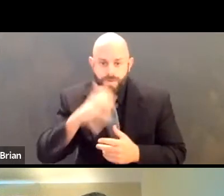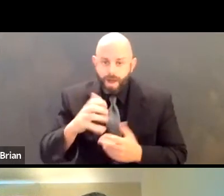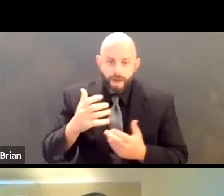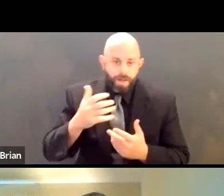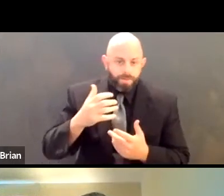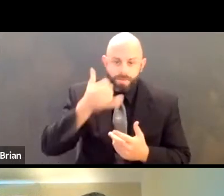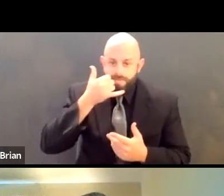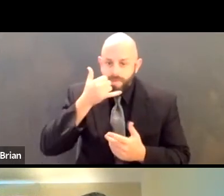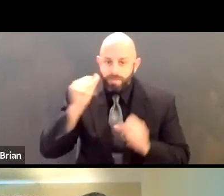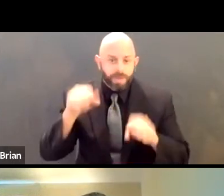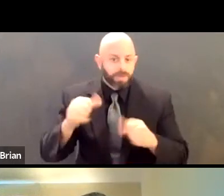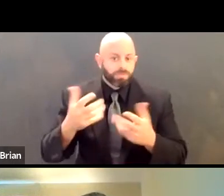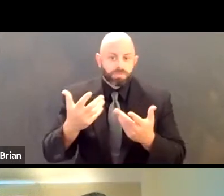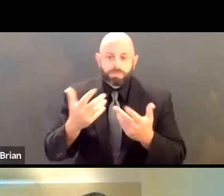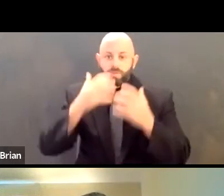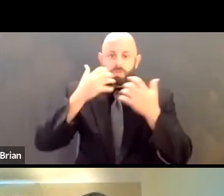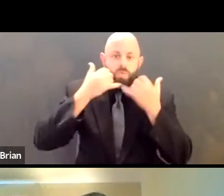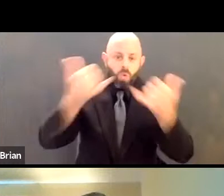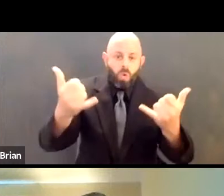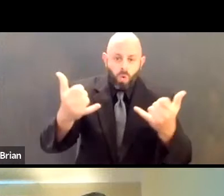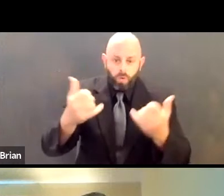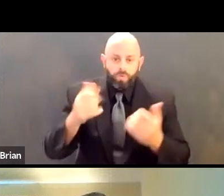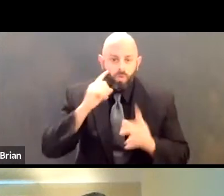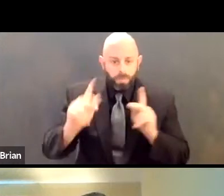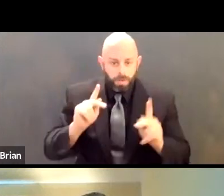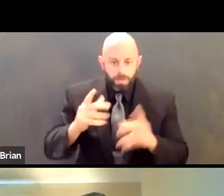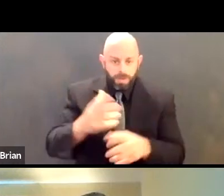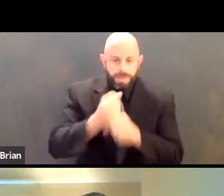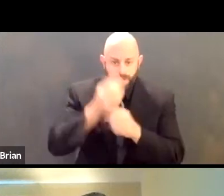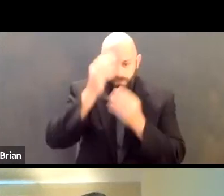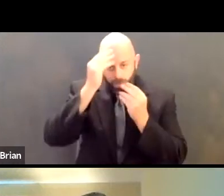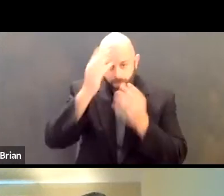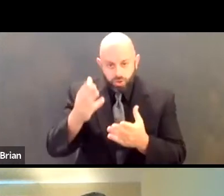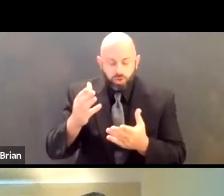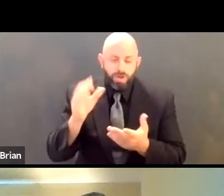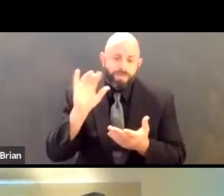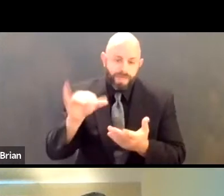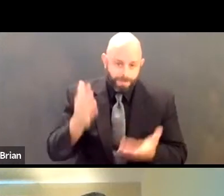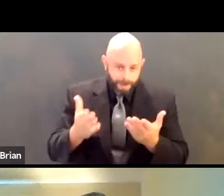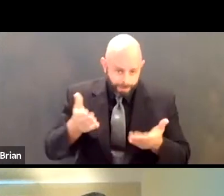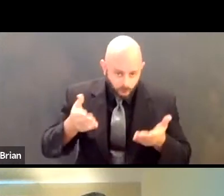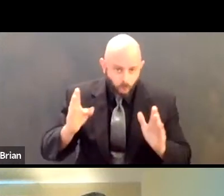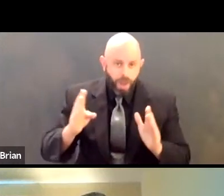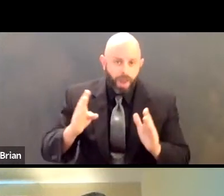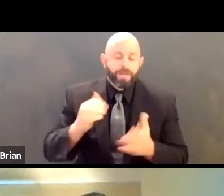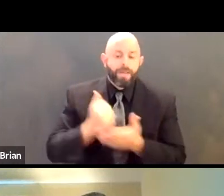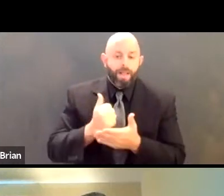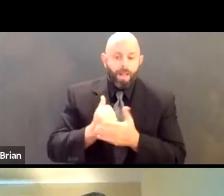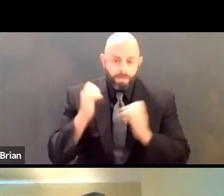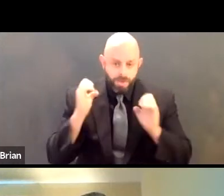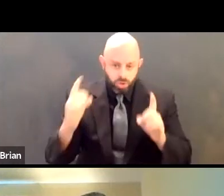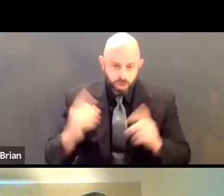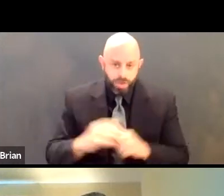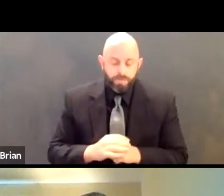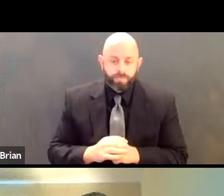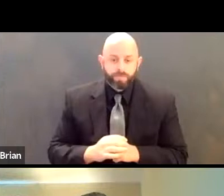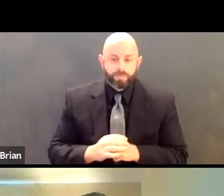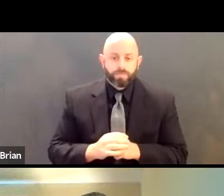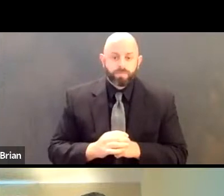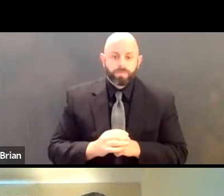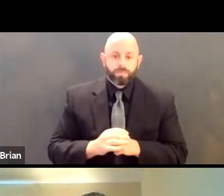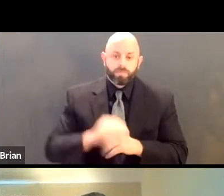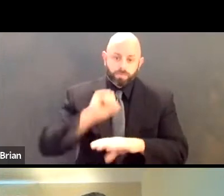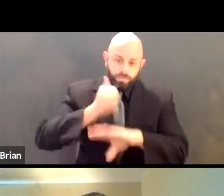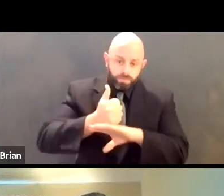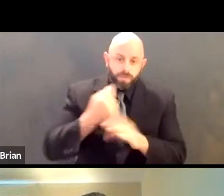I may not be aware of, but that might be a thought to kind of counteract that. Discussions and trainings on how to have the conversation with